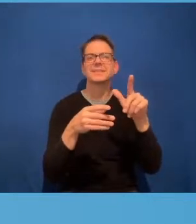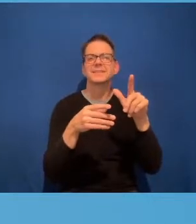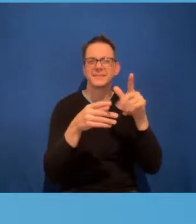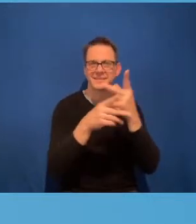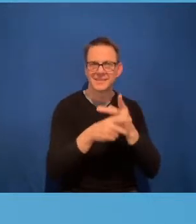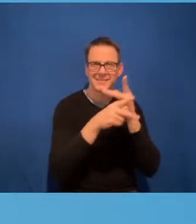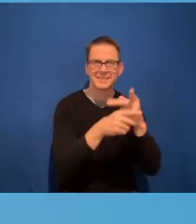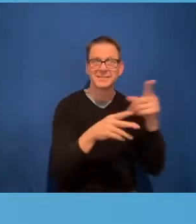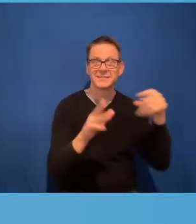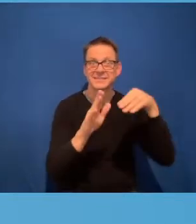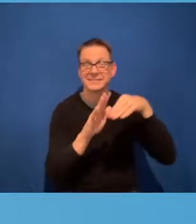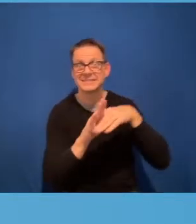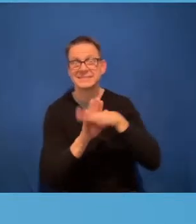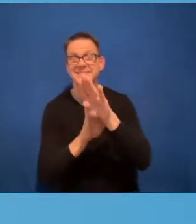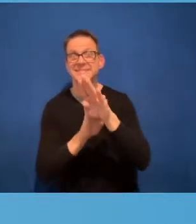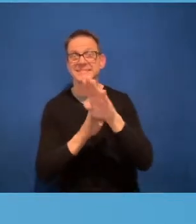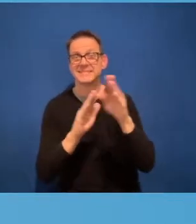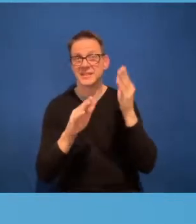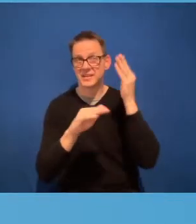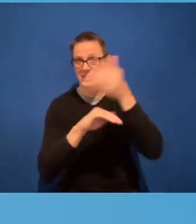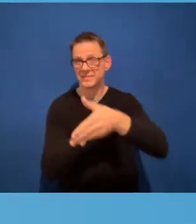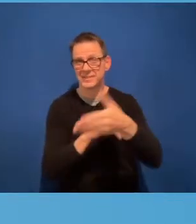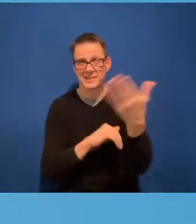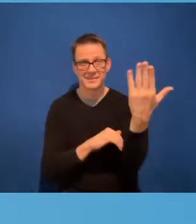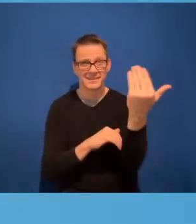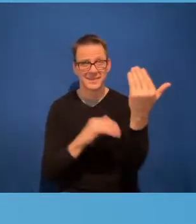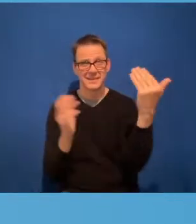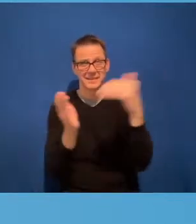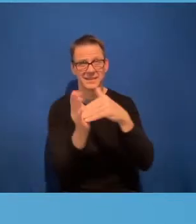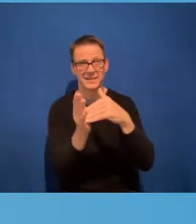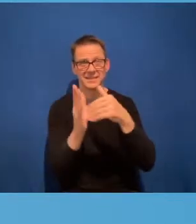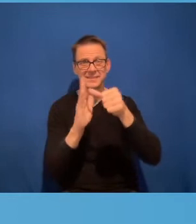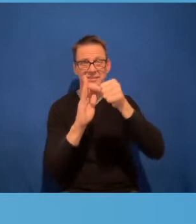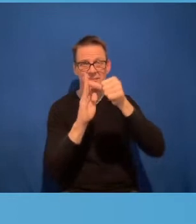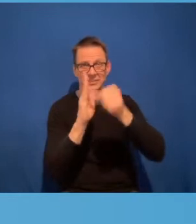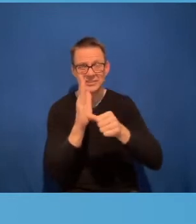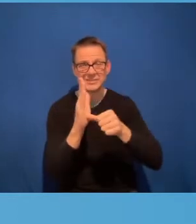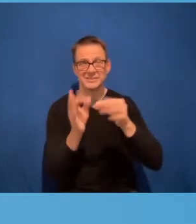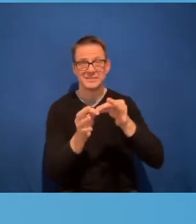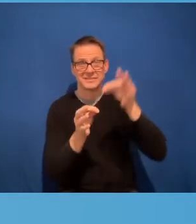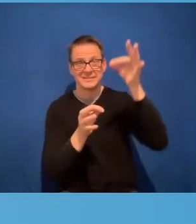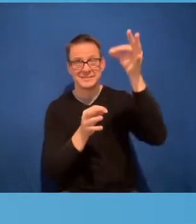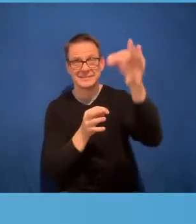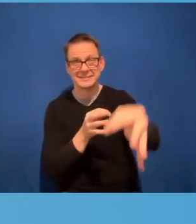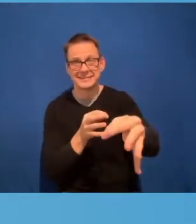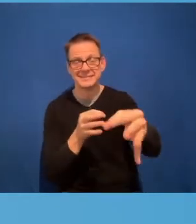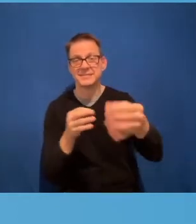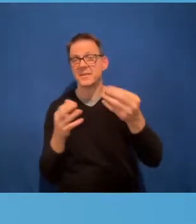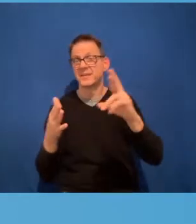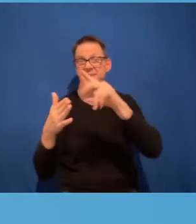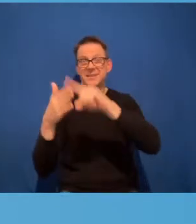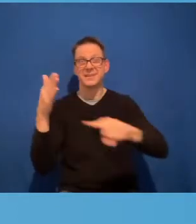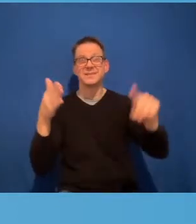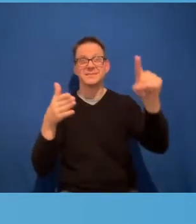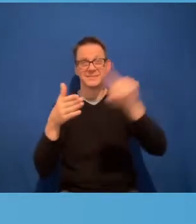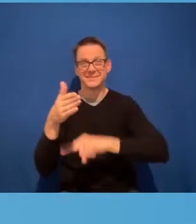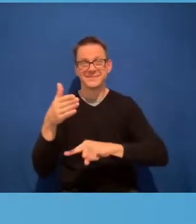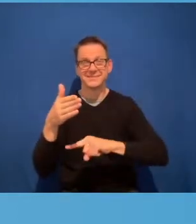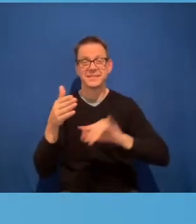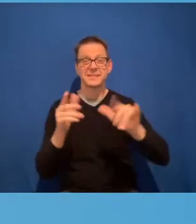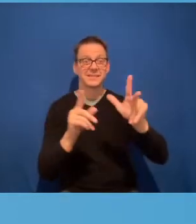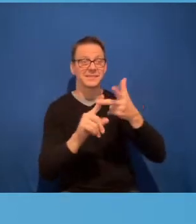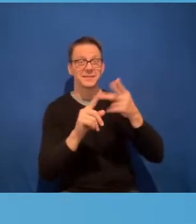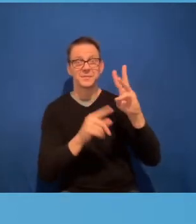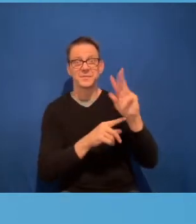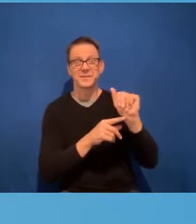plus, probably plus at this point, surgeries postponed or canceled. And in the entire 3 waves prior to this, 30,000. So you can imagine how dire this wave